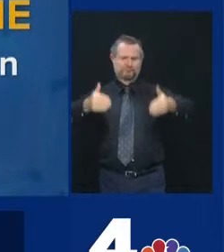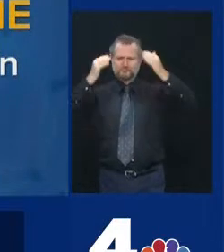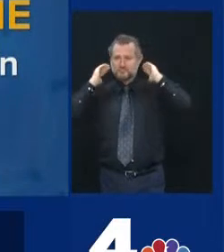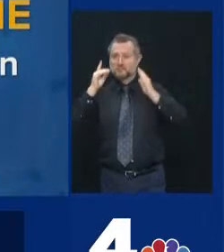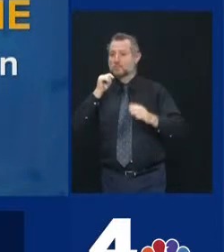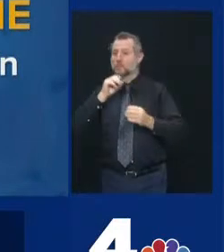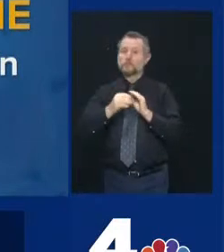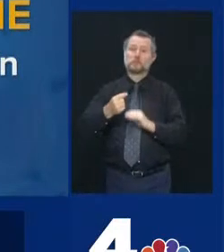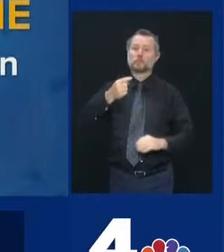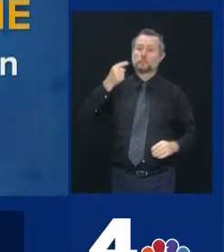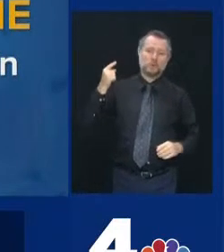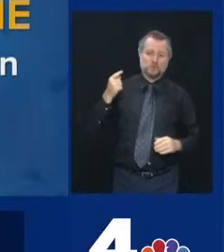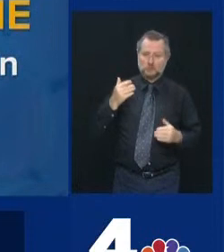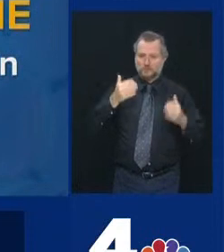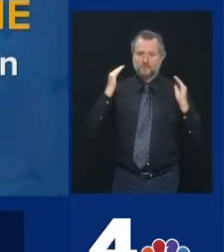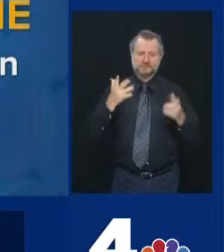testing.